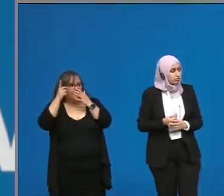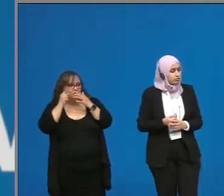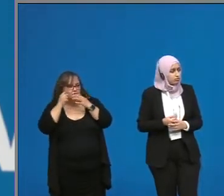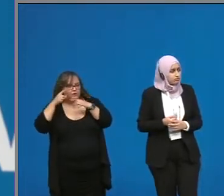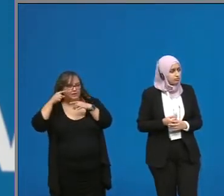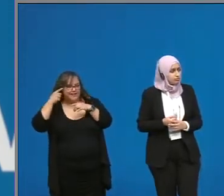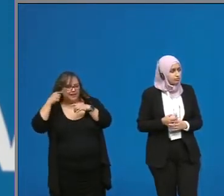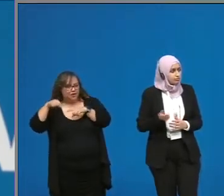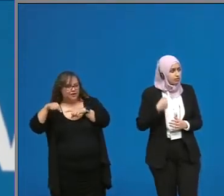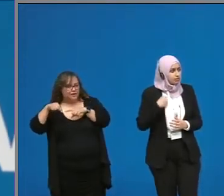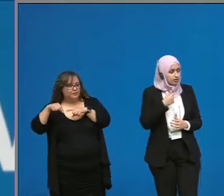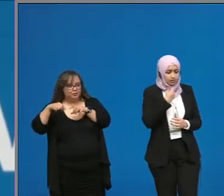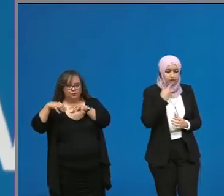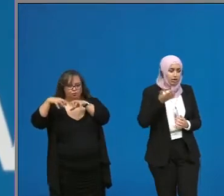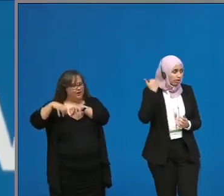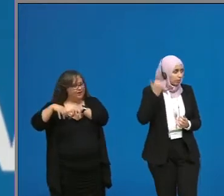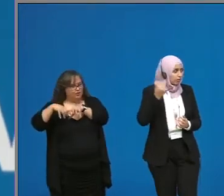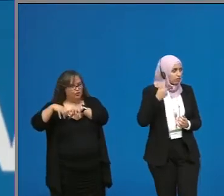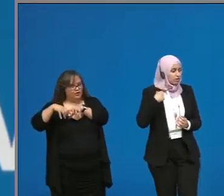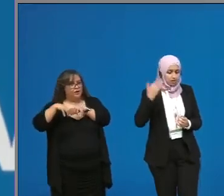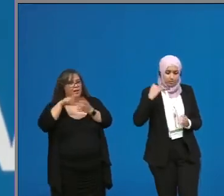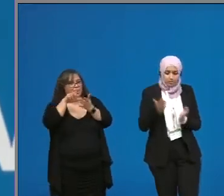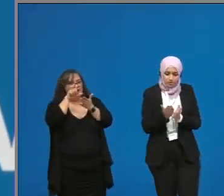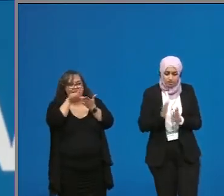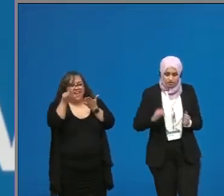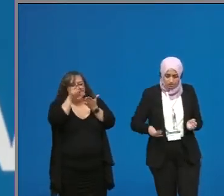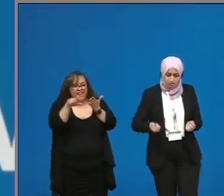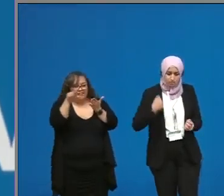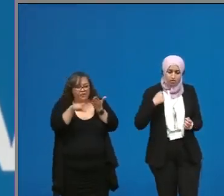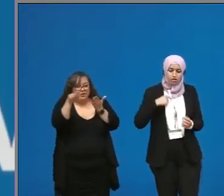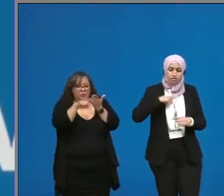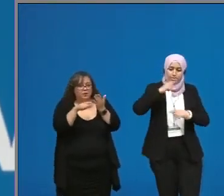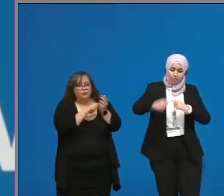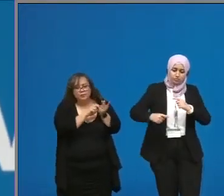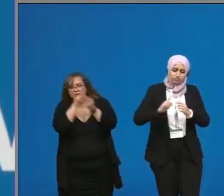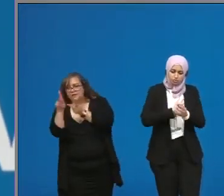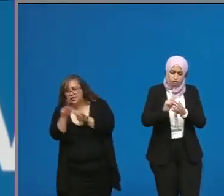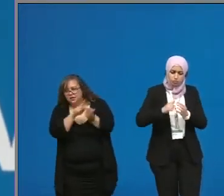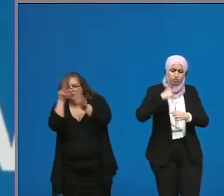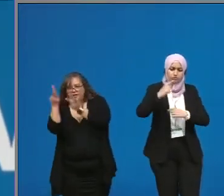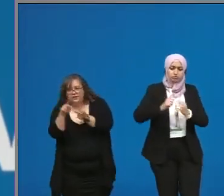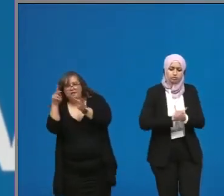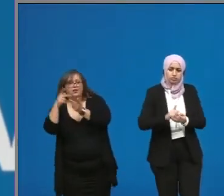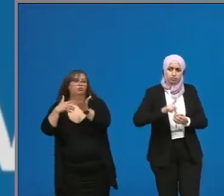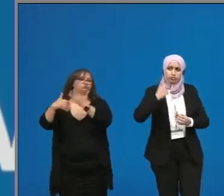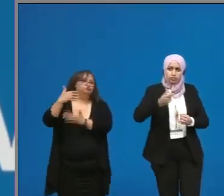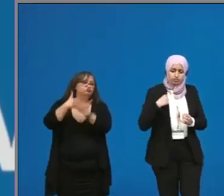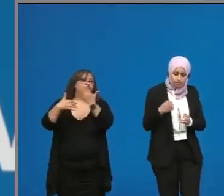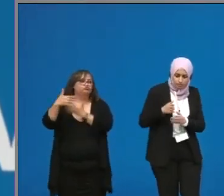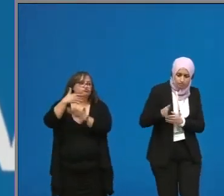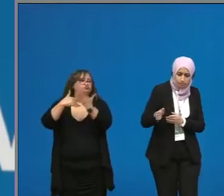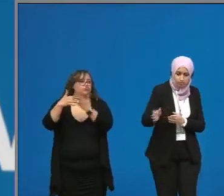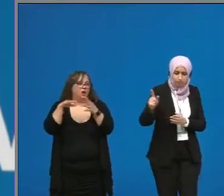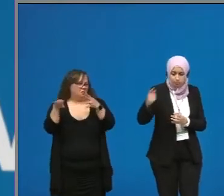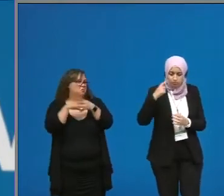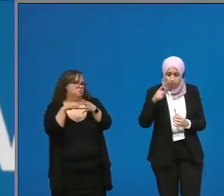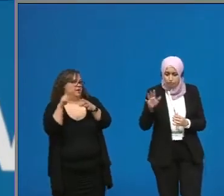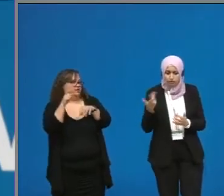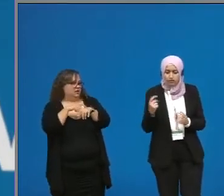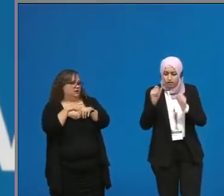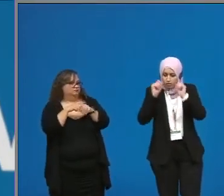we had to go and visit this school and just hang out with the kids during the break time. Every